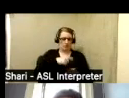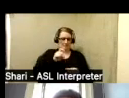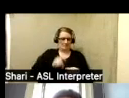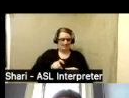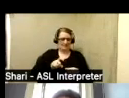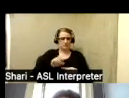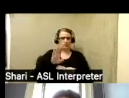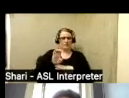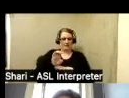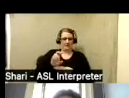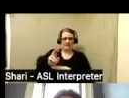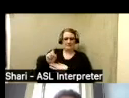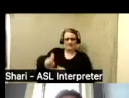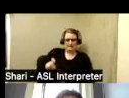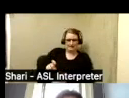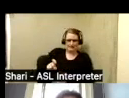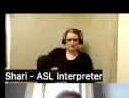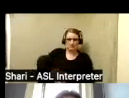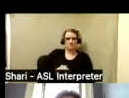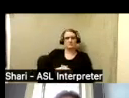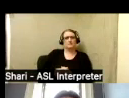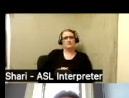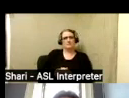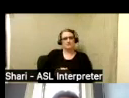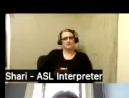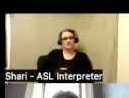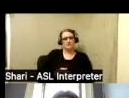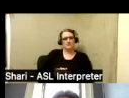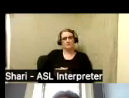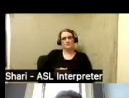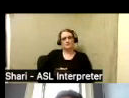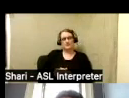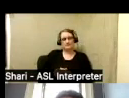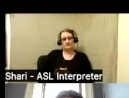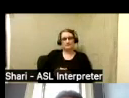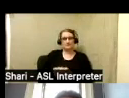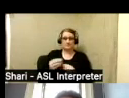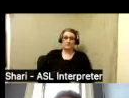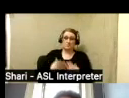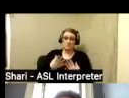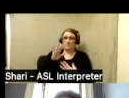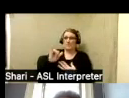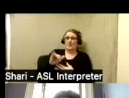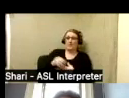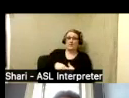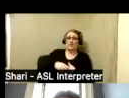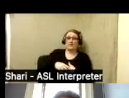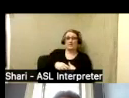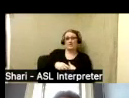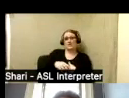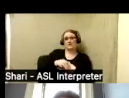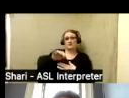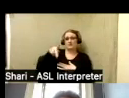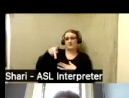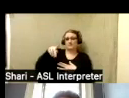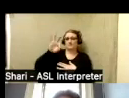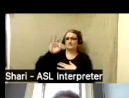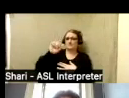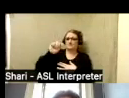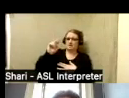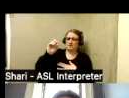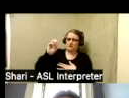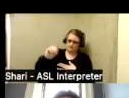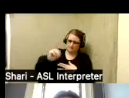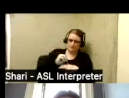through meaningful participation in the commons. And so, inspired by Frantz Fanon's contributions to the